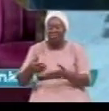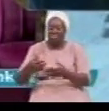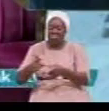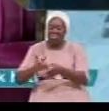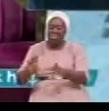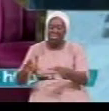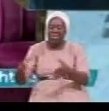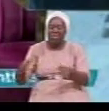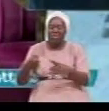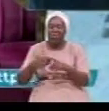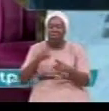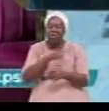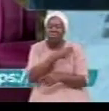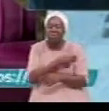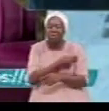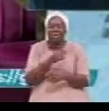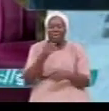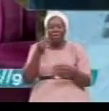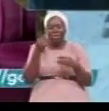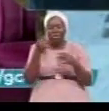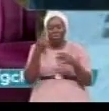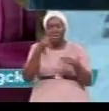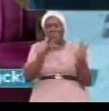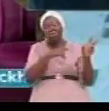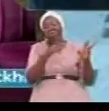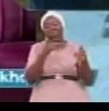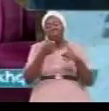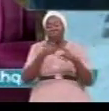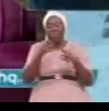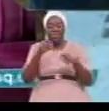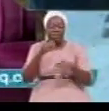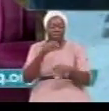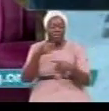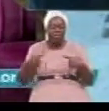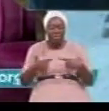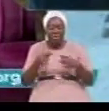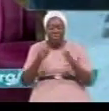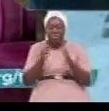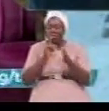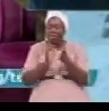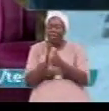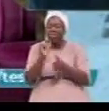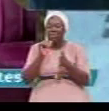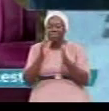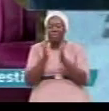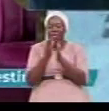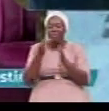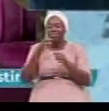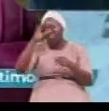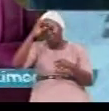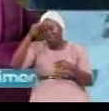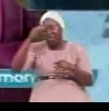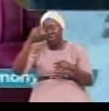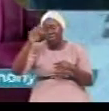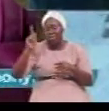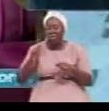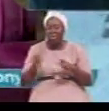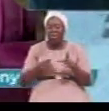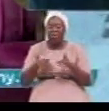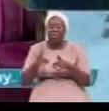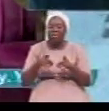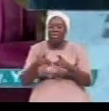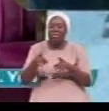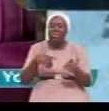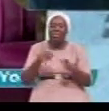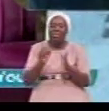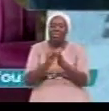from the pains. I believe the prayers of pastors and the men of God. During the edition of the August edition